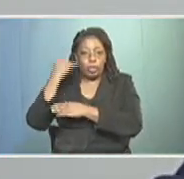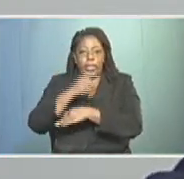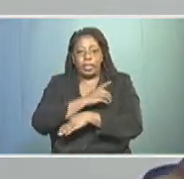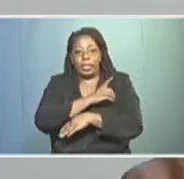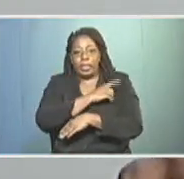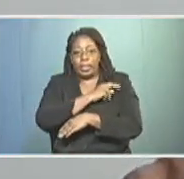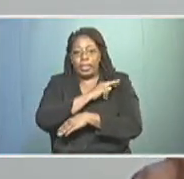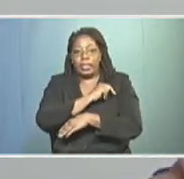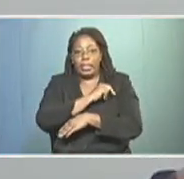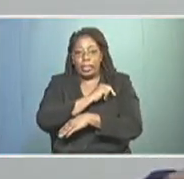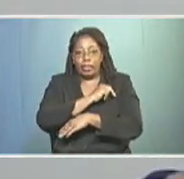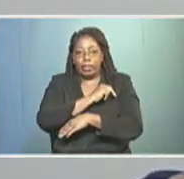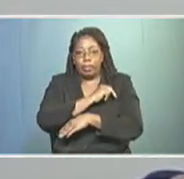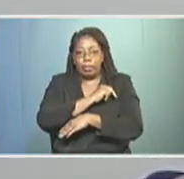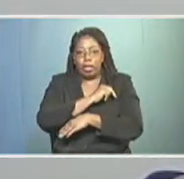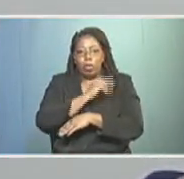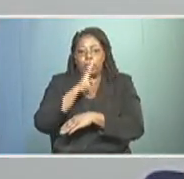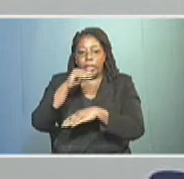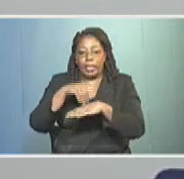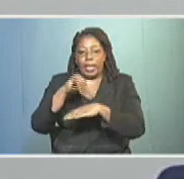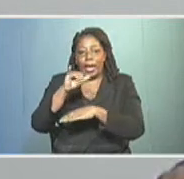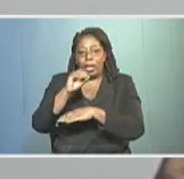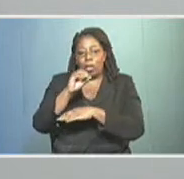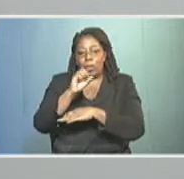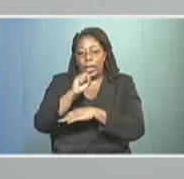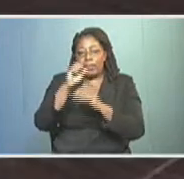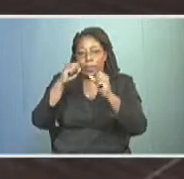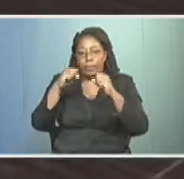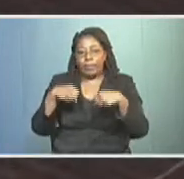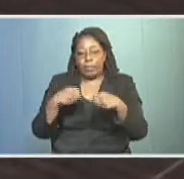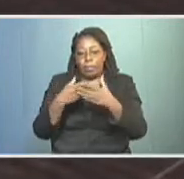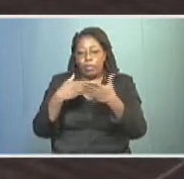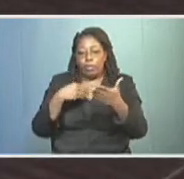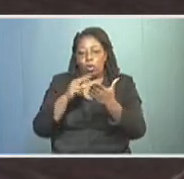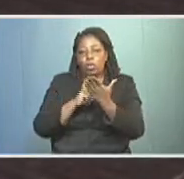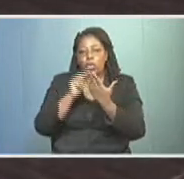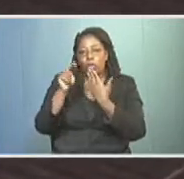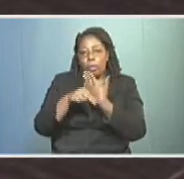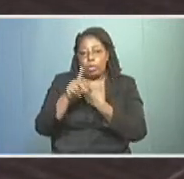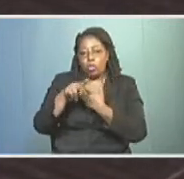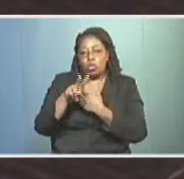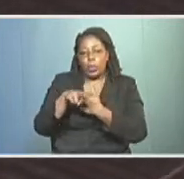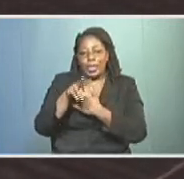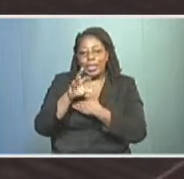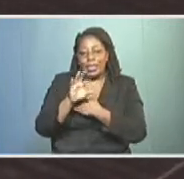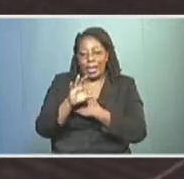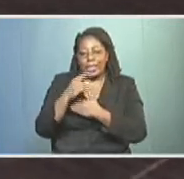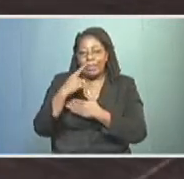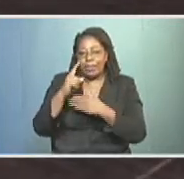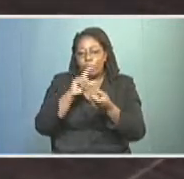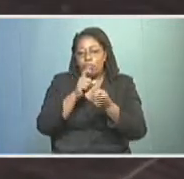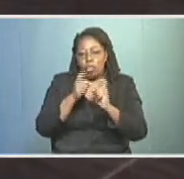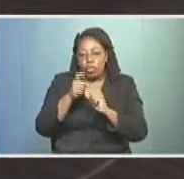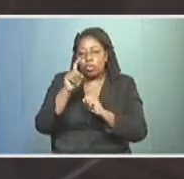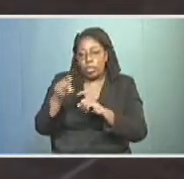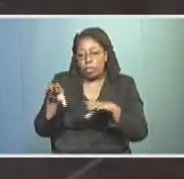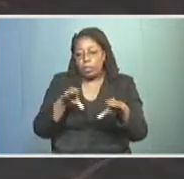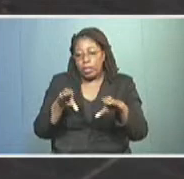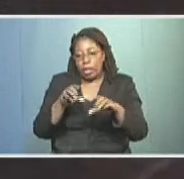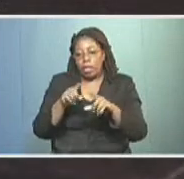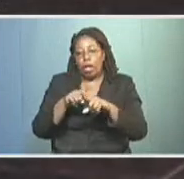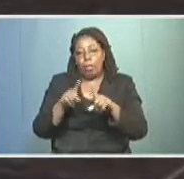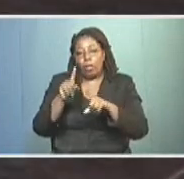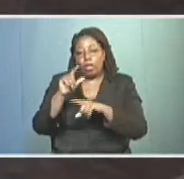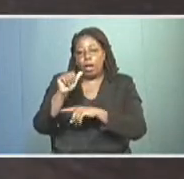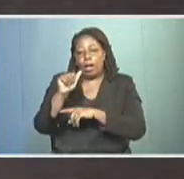the Apple or iOS system before November 29th. Admitting that there's still some fine-tuning to do, Dean says Alive